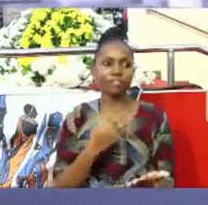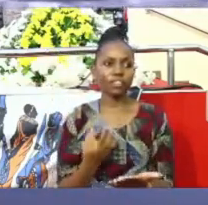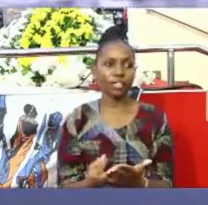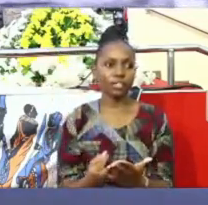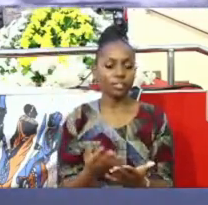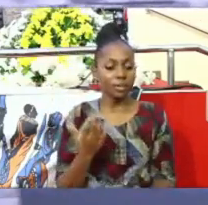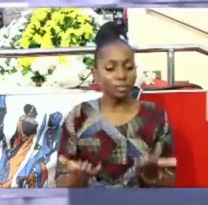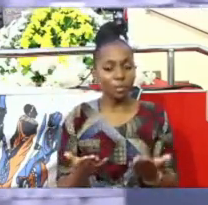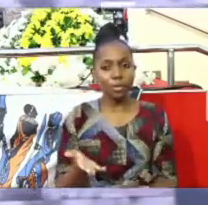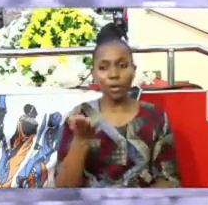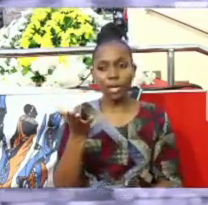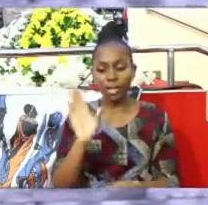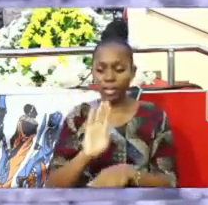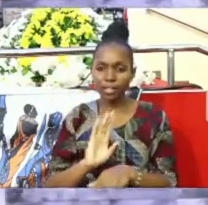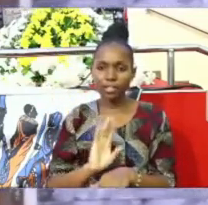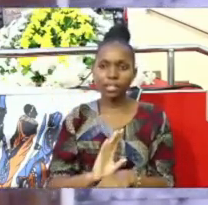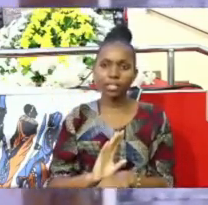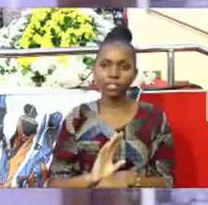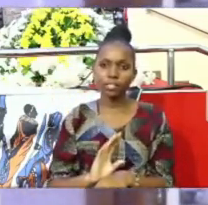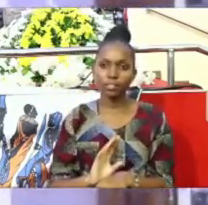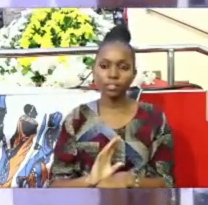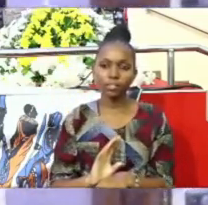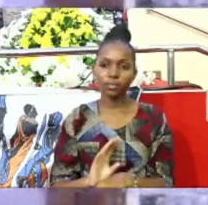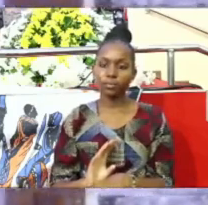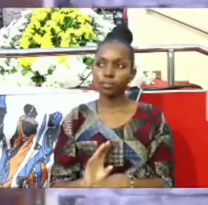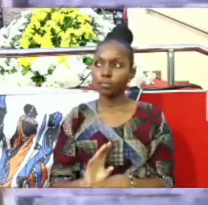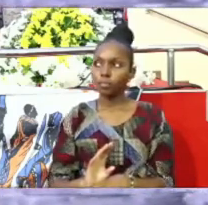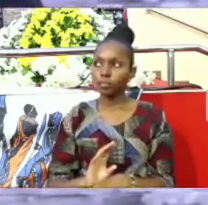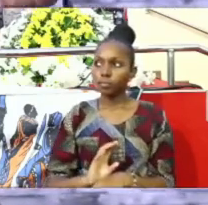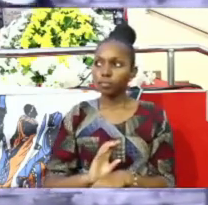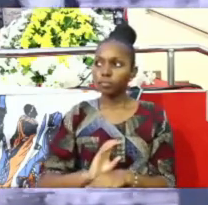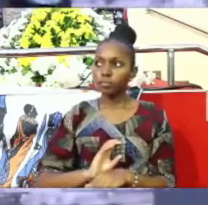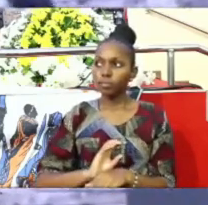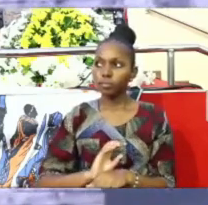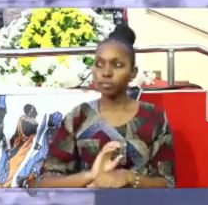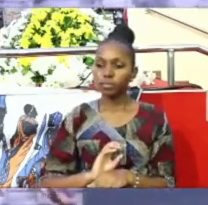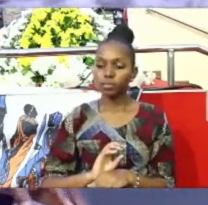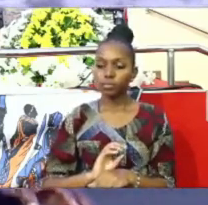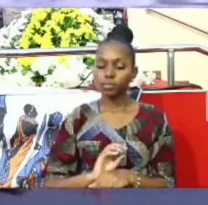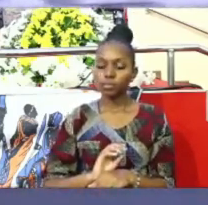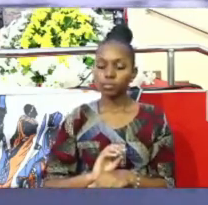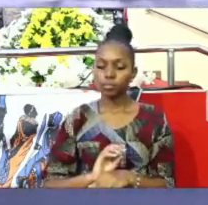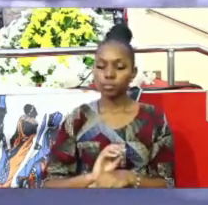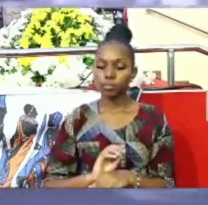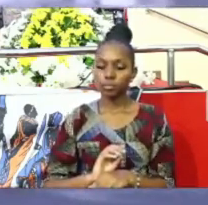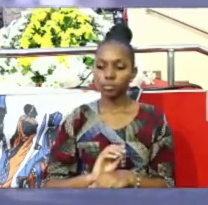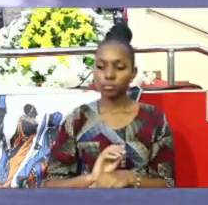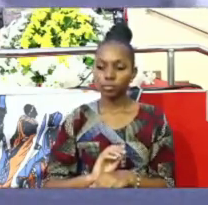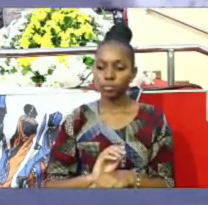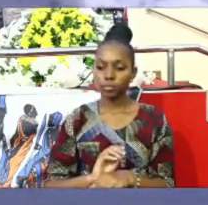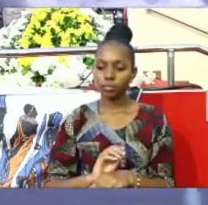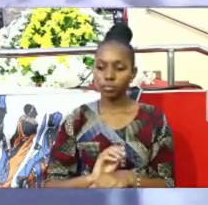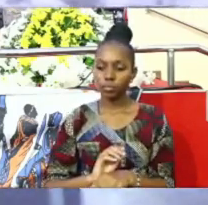church. Wherever you are, whoever you are, whatever you are doing today, maybe